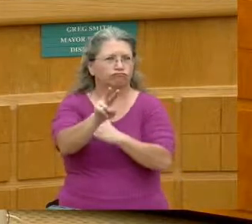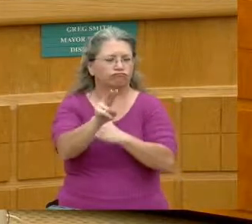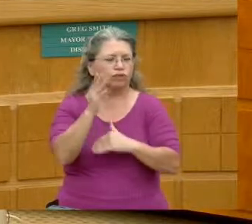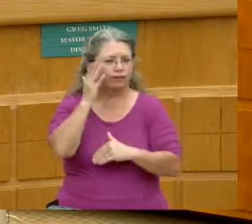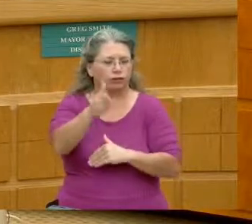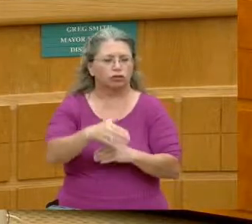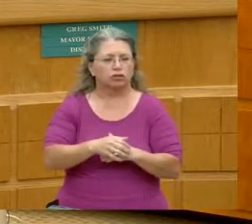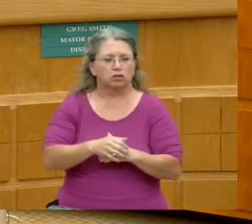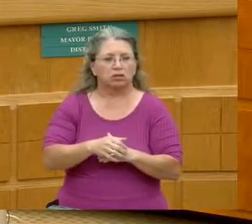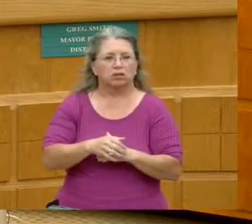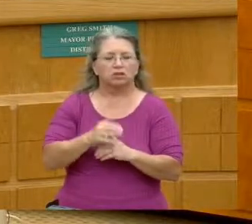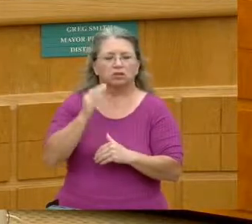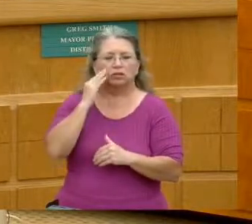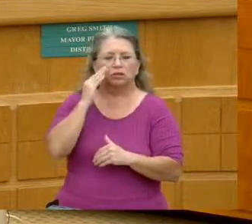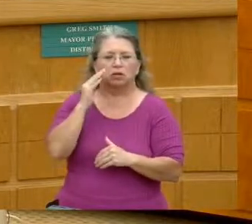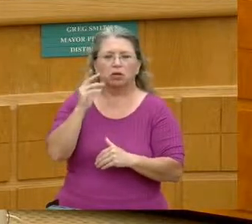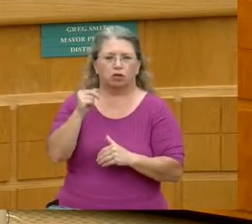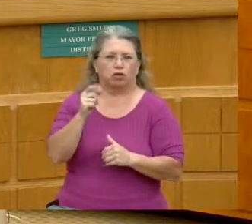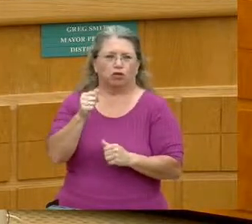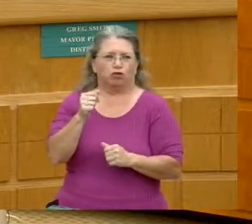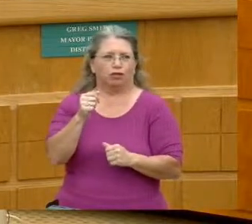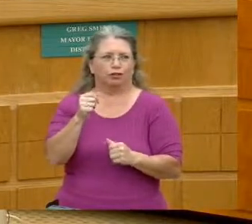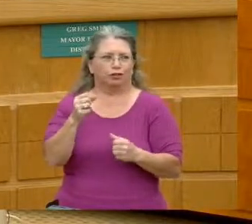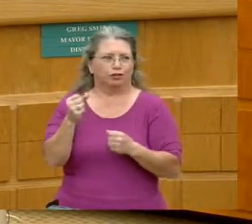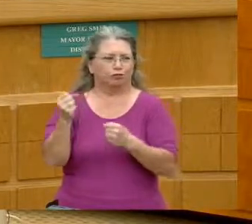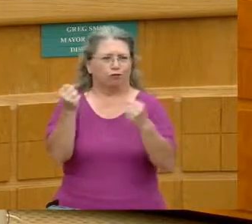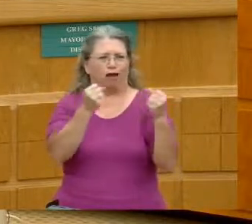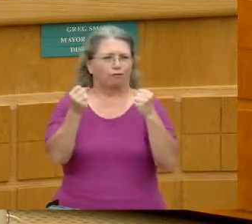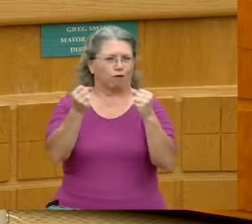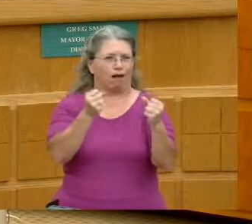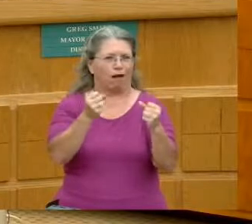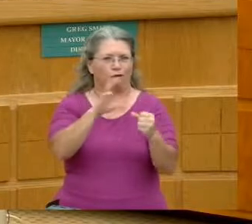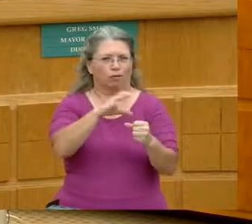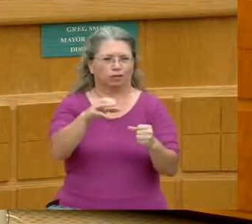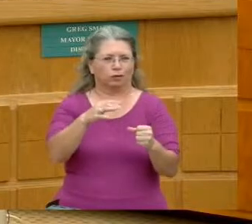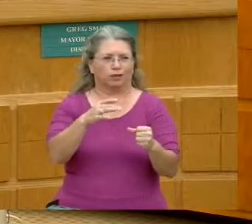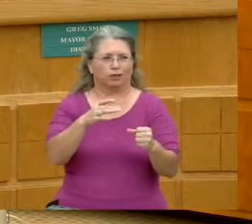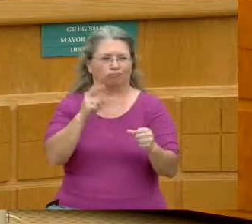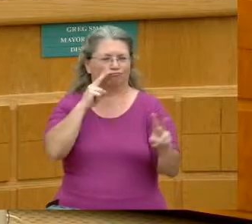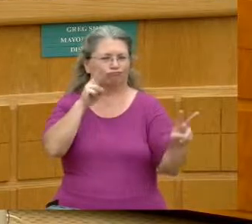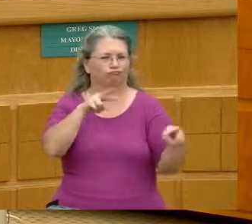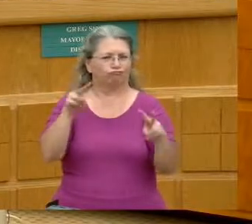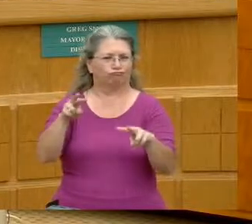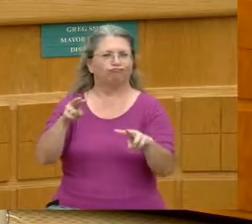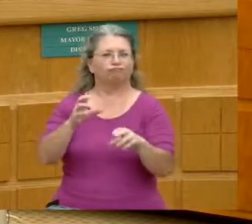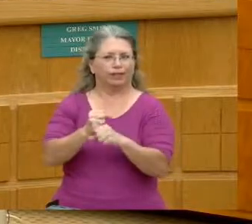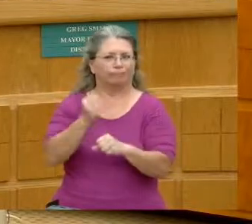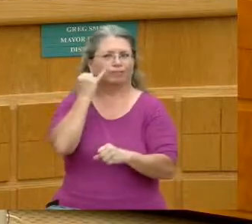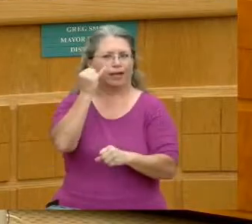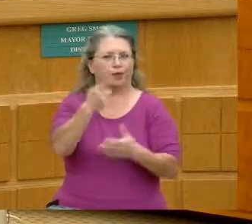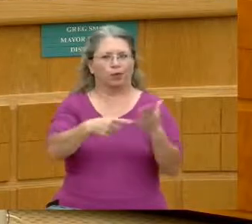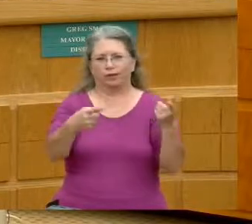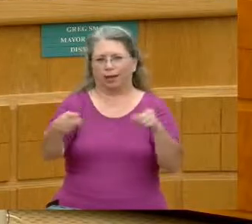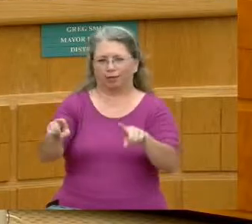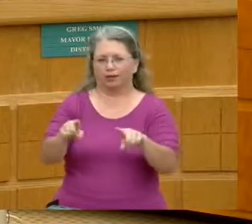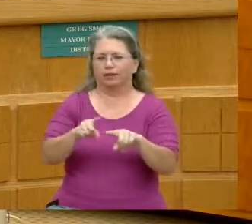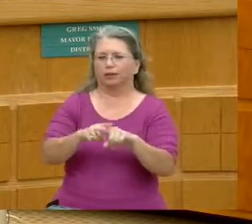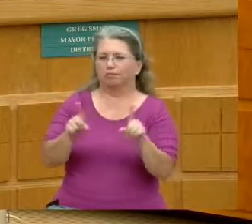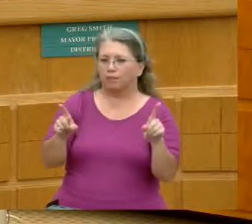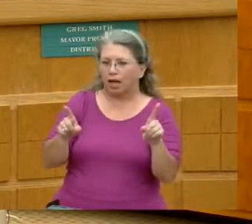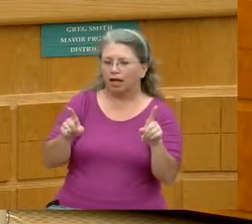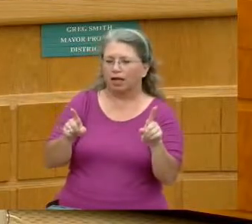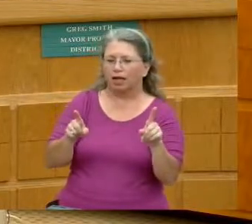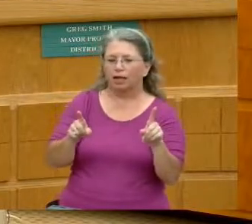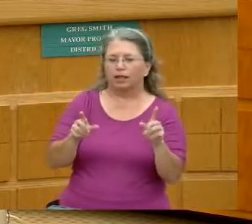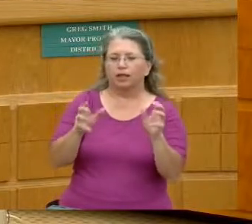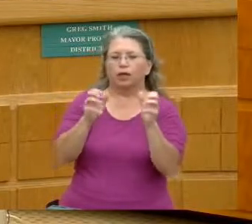kind of get a gut feeling for what's happening in Corpus Christi, and I definitely like to do that. But it's not really objective unless you